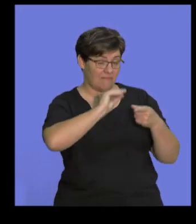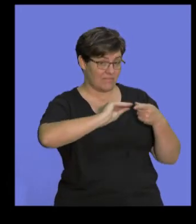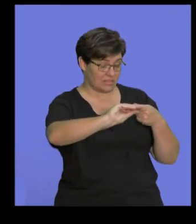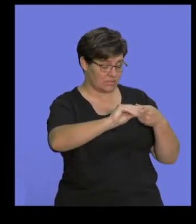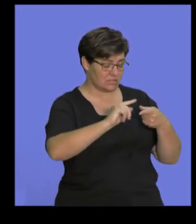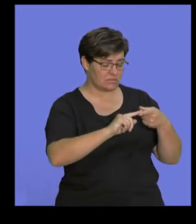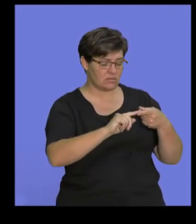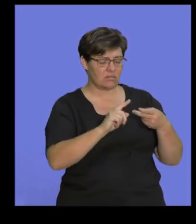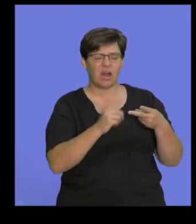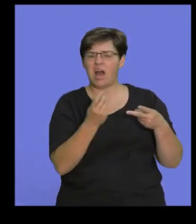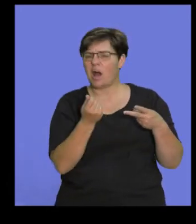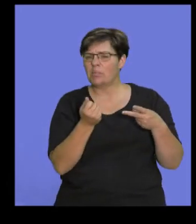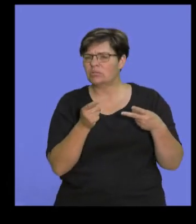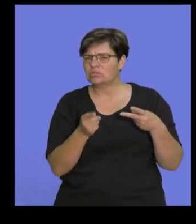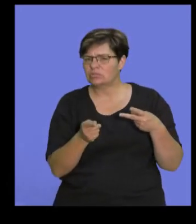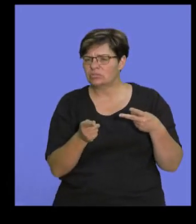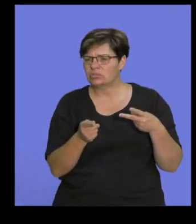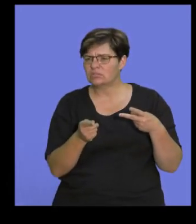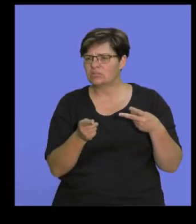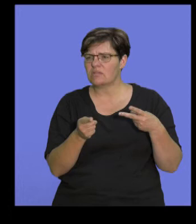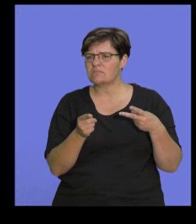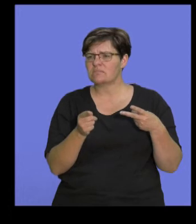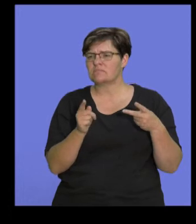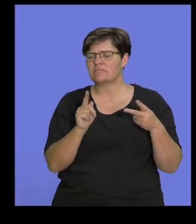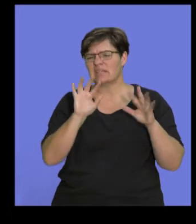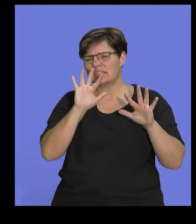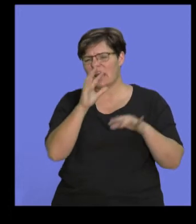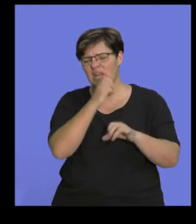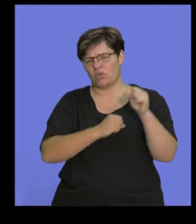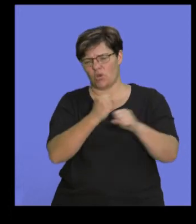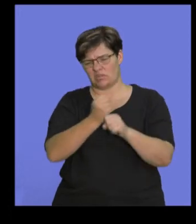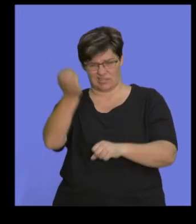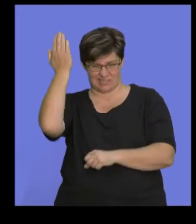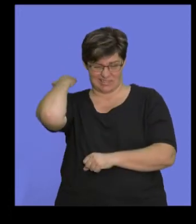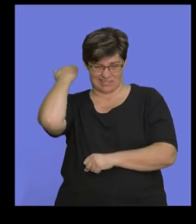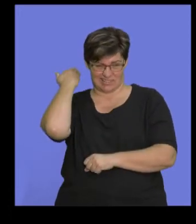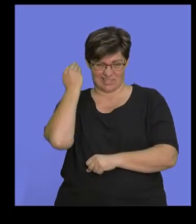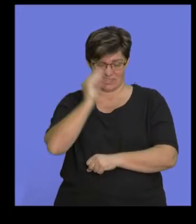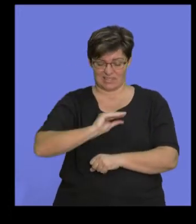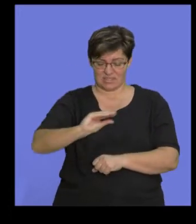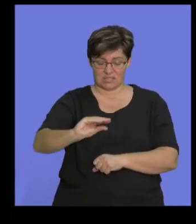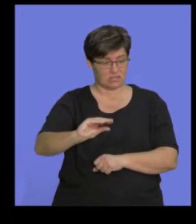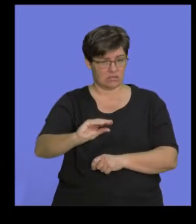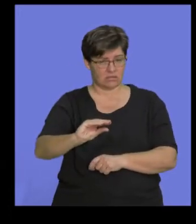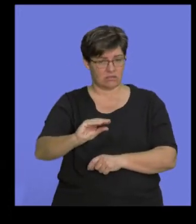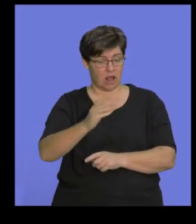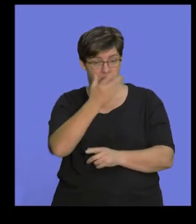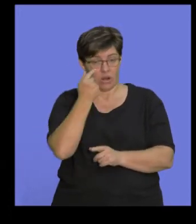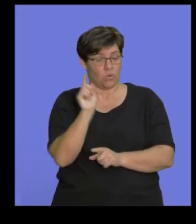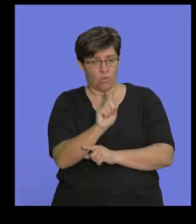of money 10 years ago. What amount did he invest